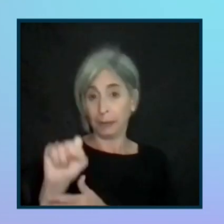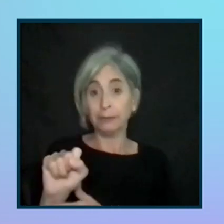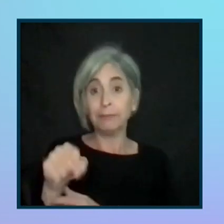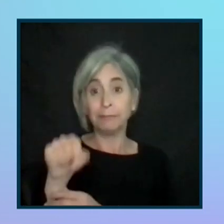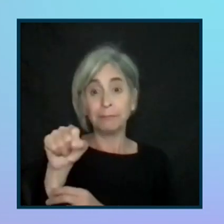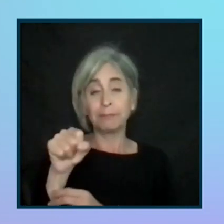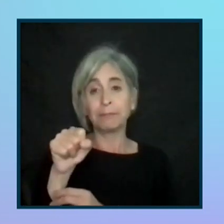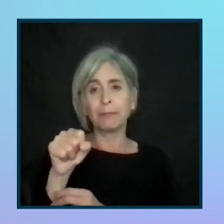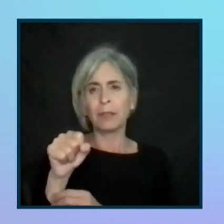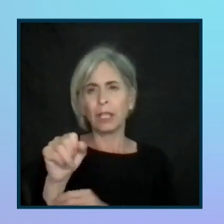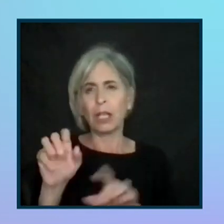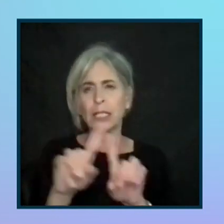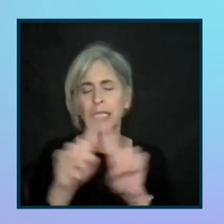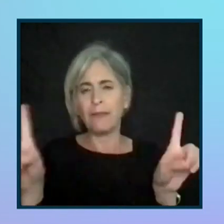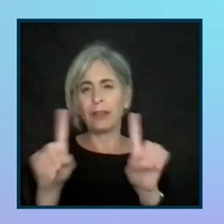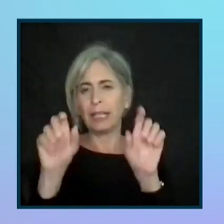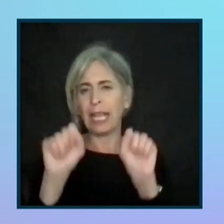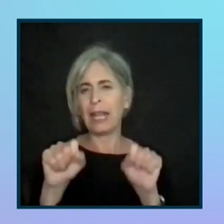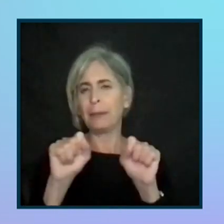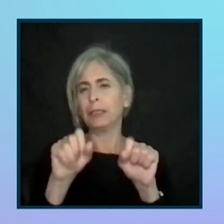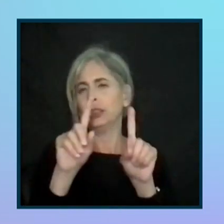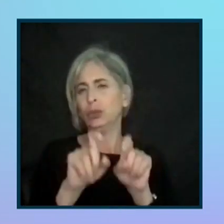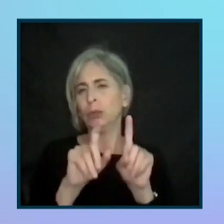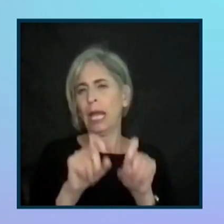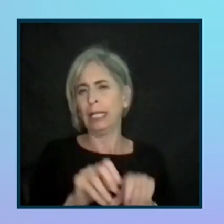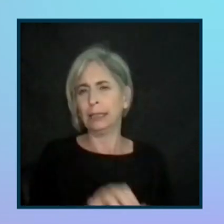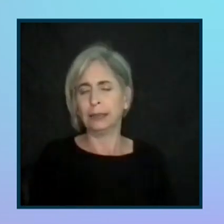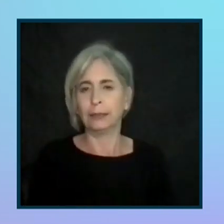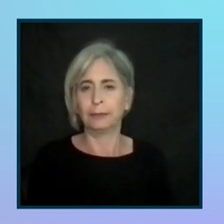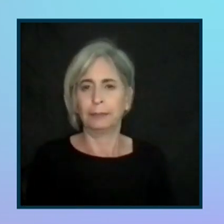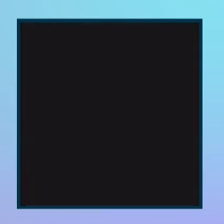are differently able to test?